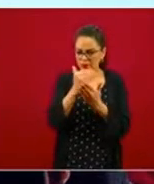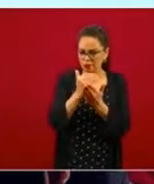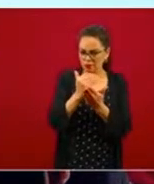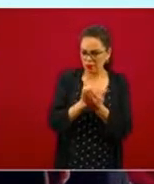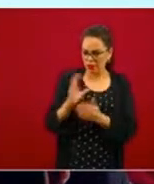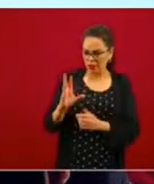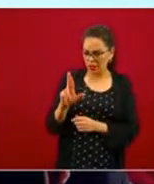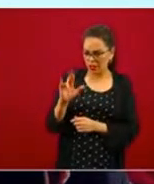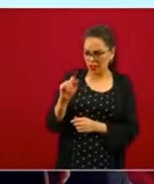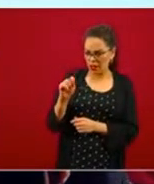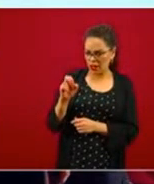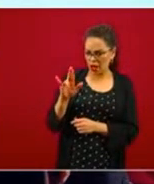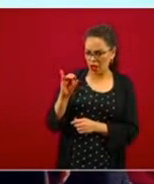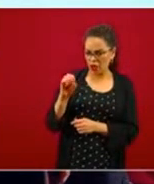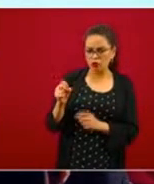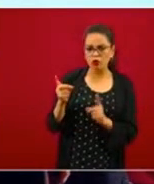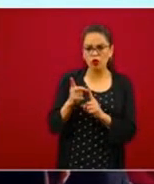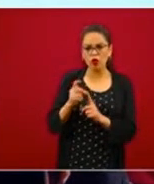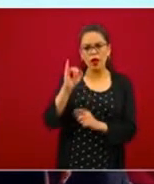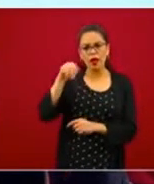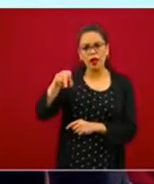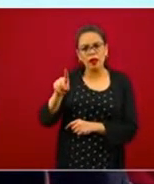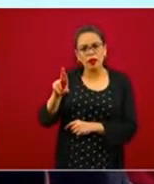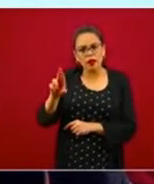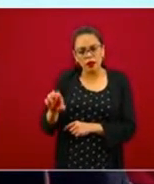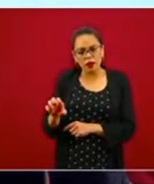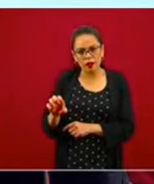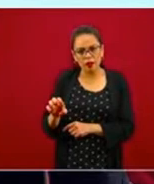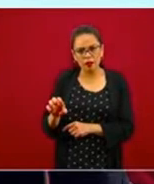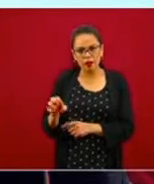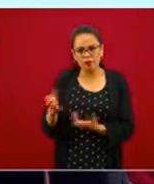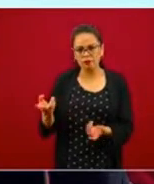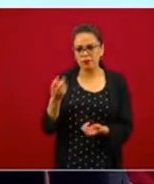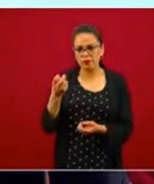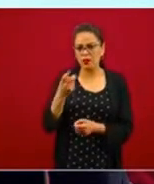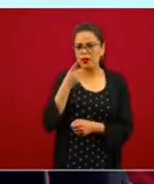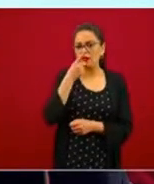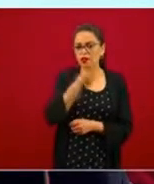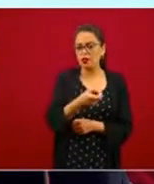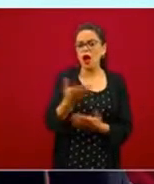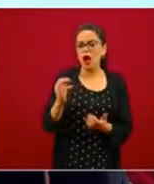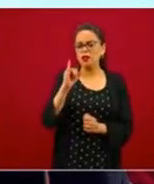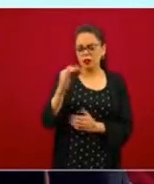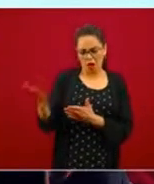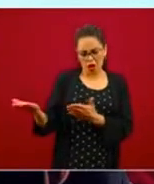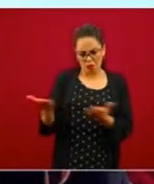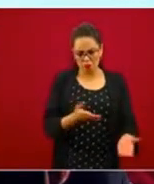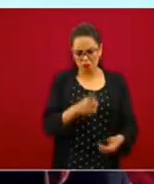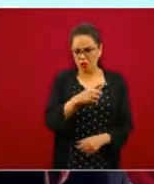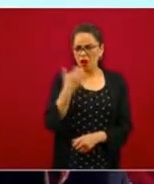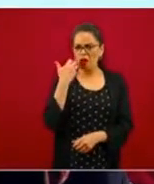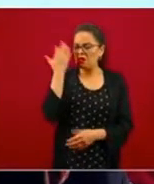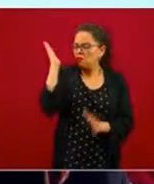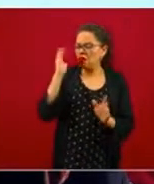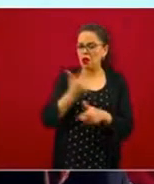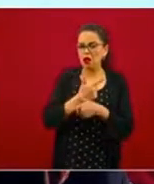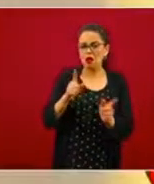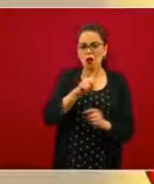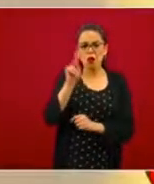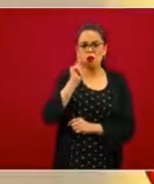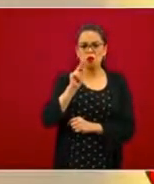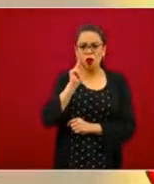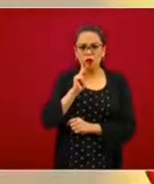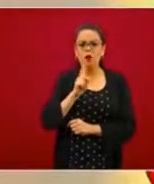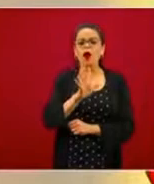which is related to the positive tests in the private sector, which is lower than the public sector one.